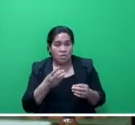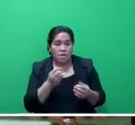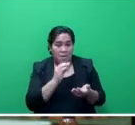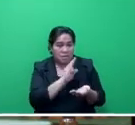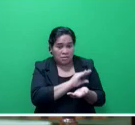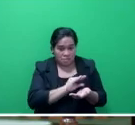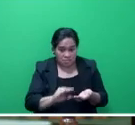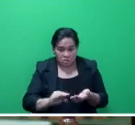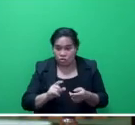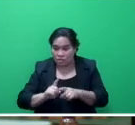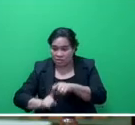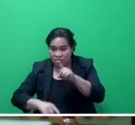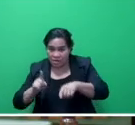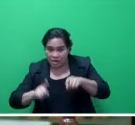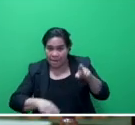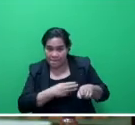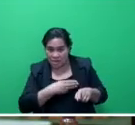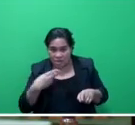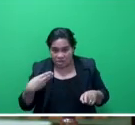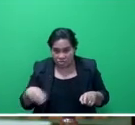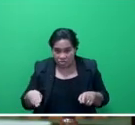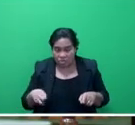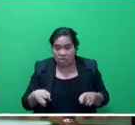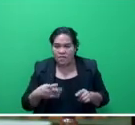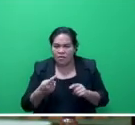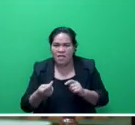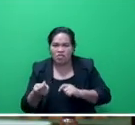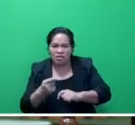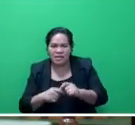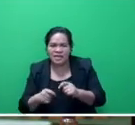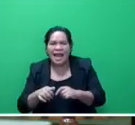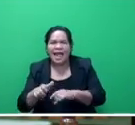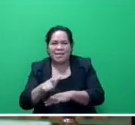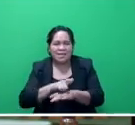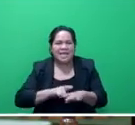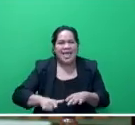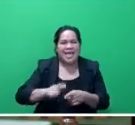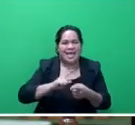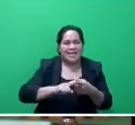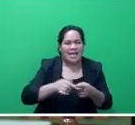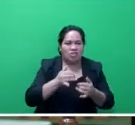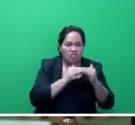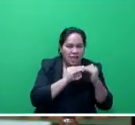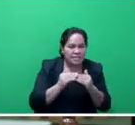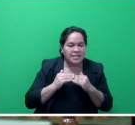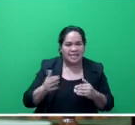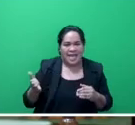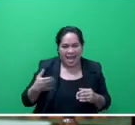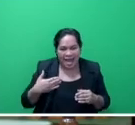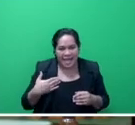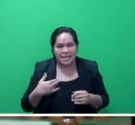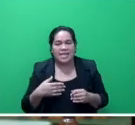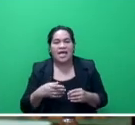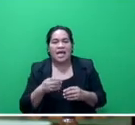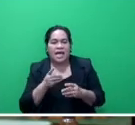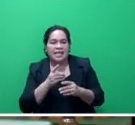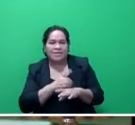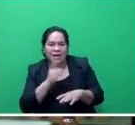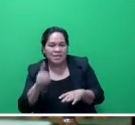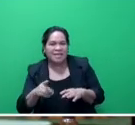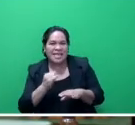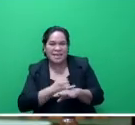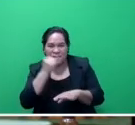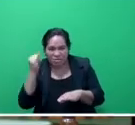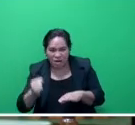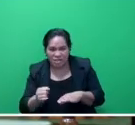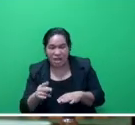with the highest volume of transactions, such as the Ministry of Lands, Ministry of Justice, Ministry of Health, Department of Immigration and Police, before